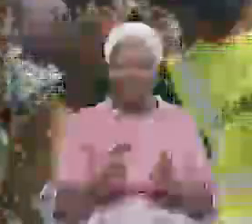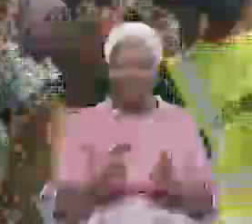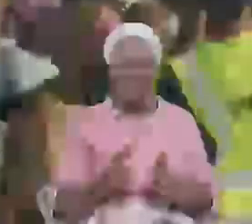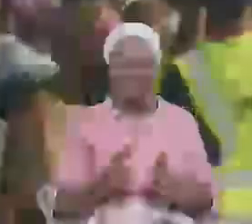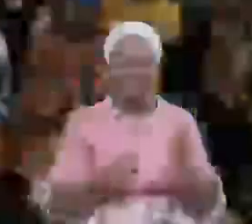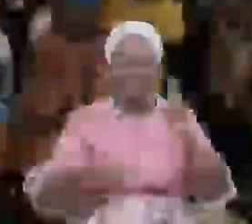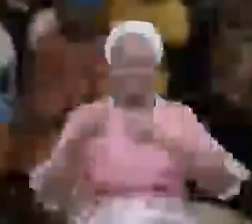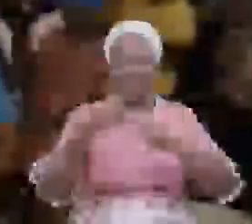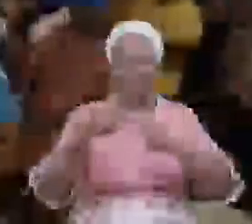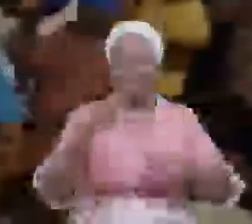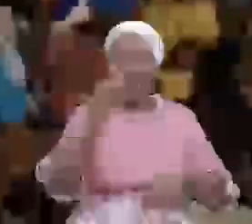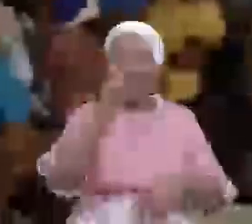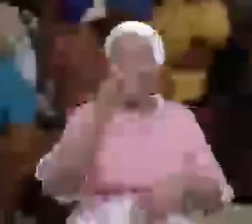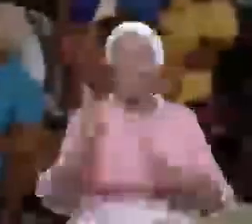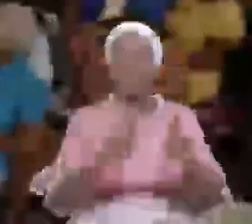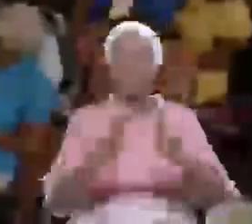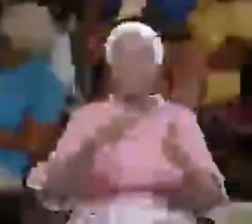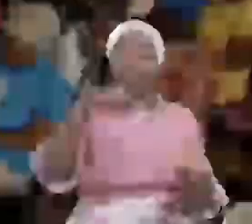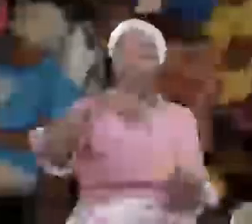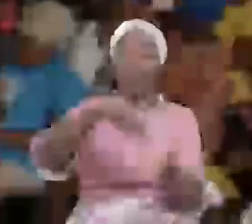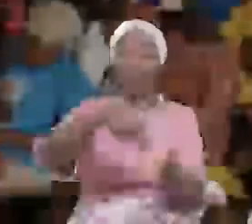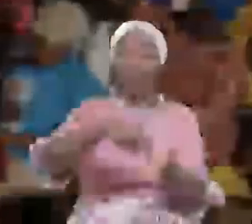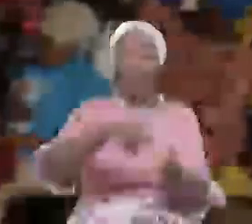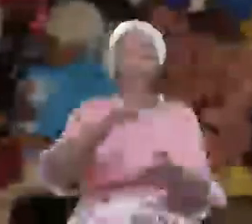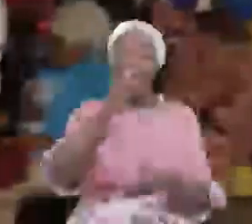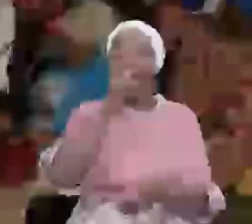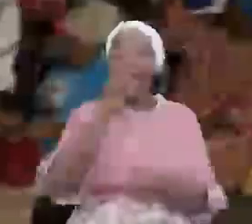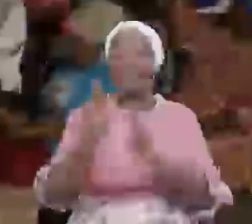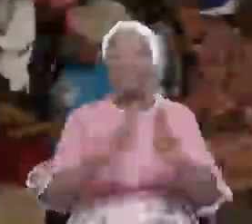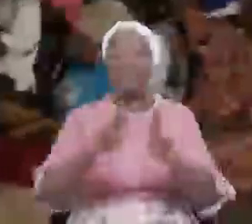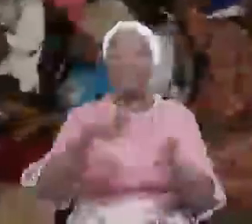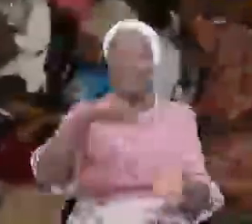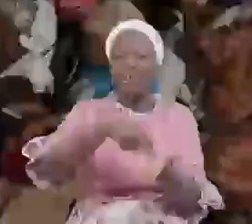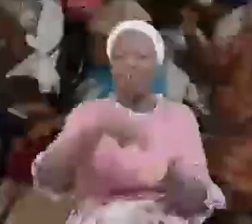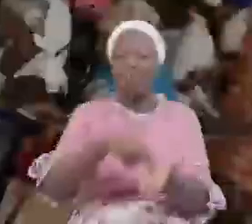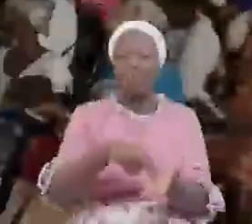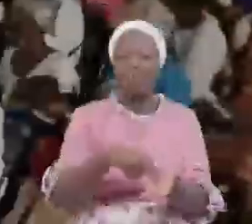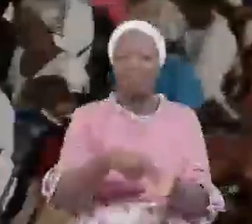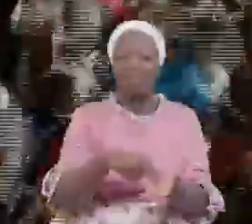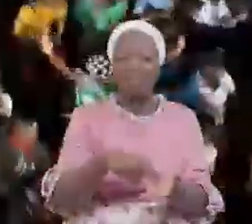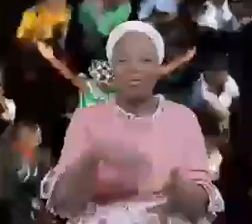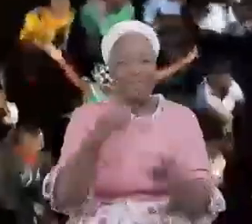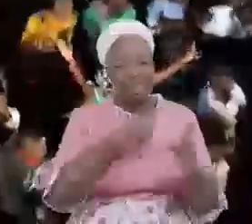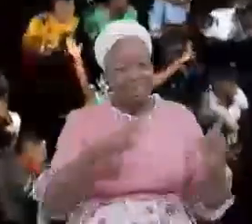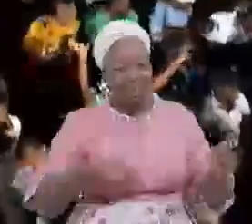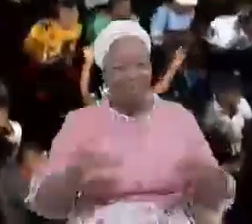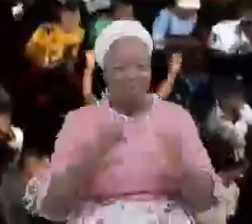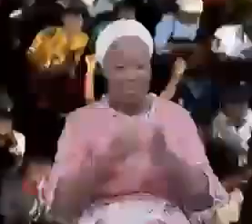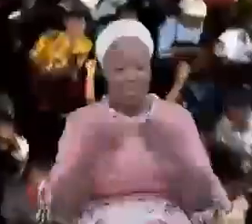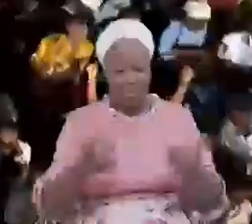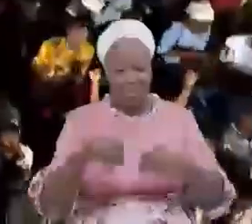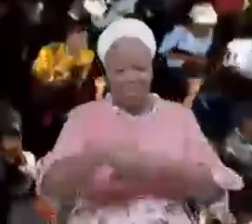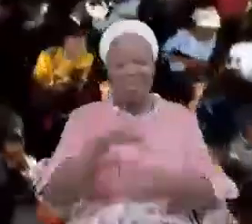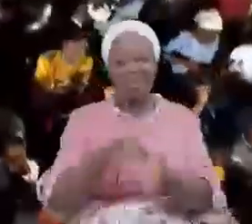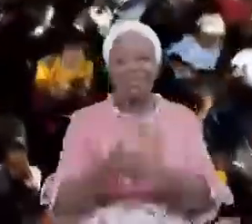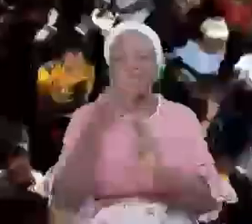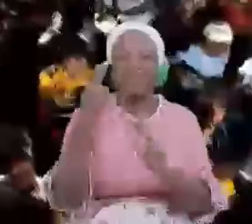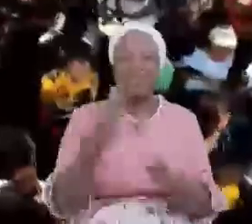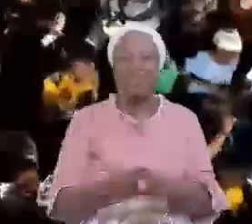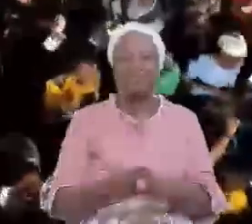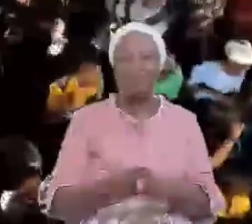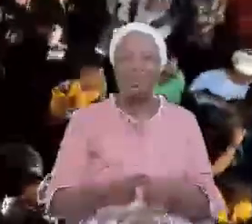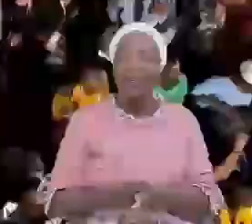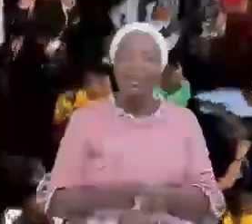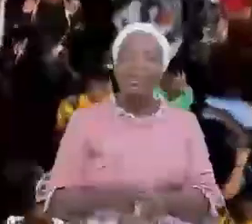I? I am ready. The Lord will do it tonight. He will forgive